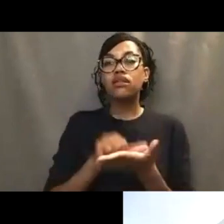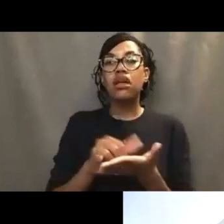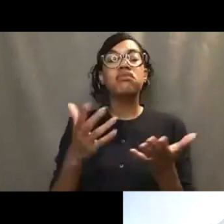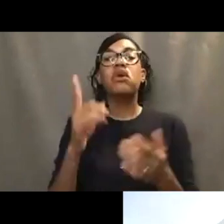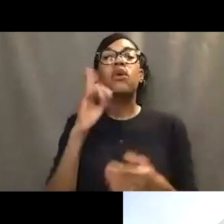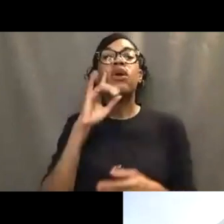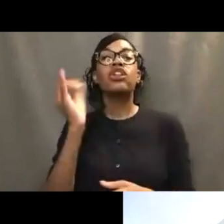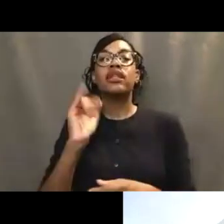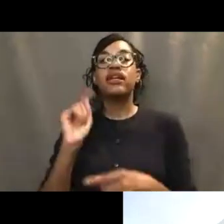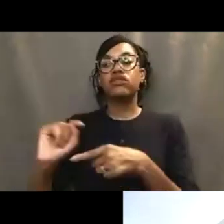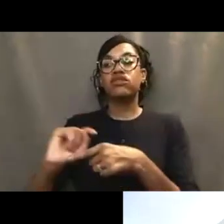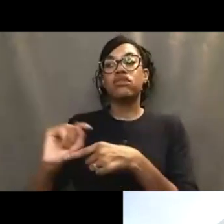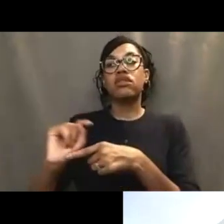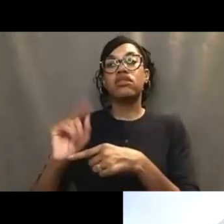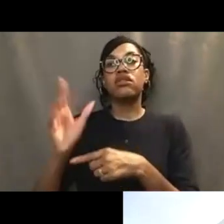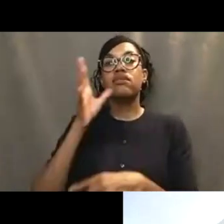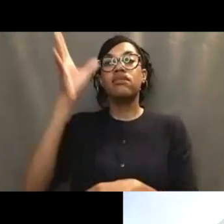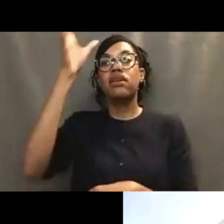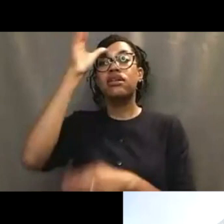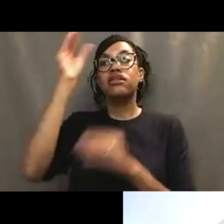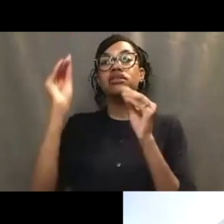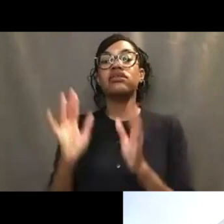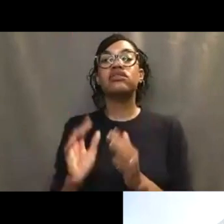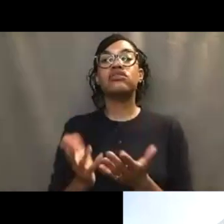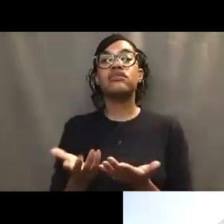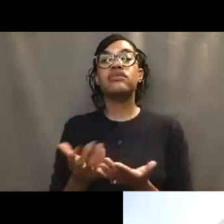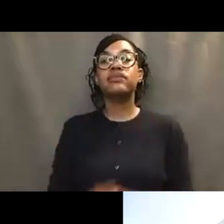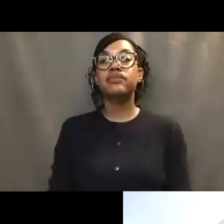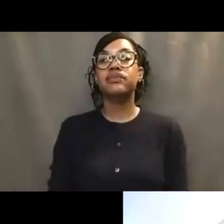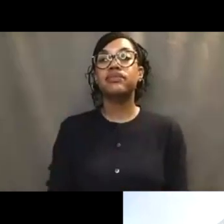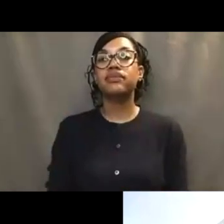know more about that process and how to go about setting that up.